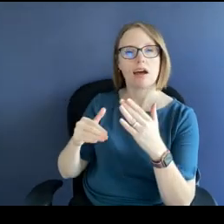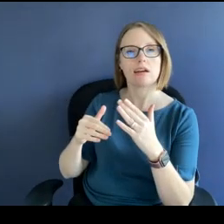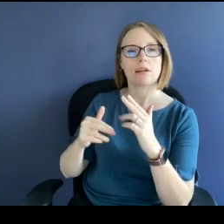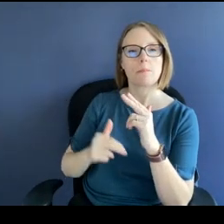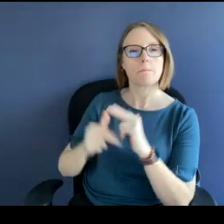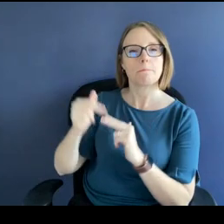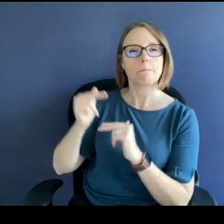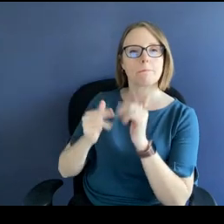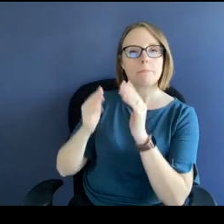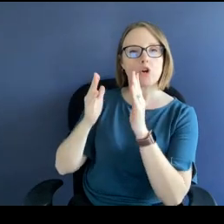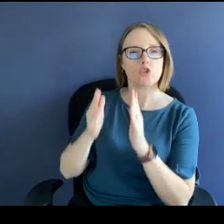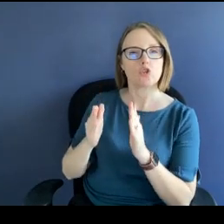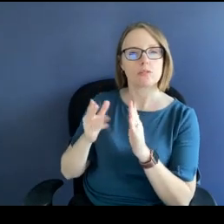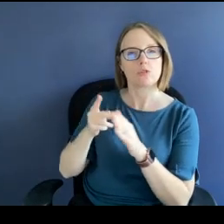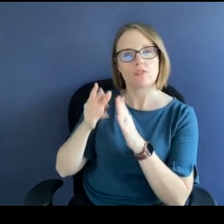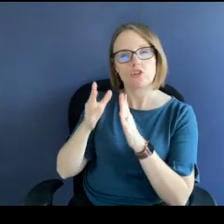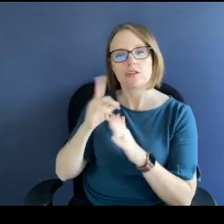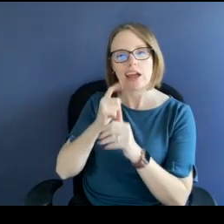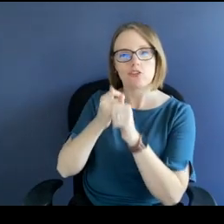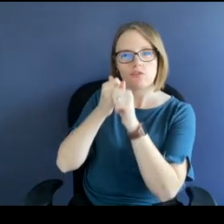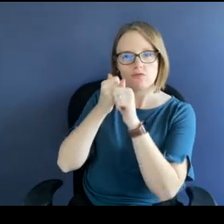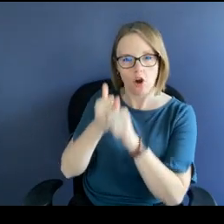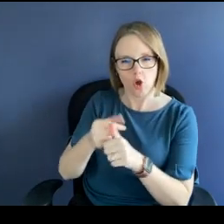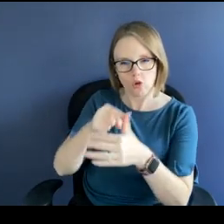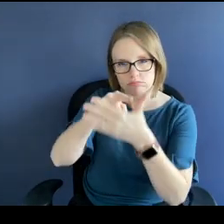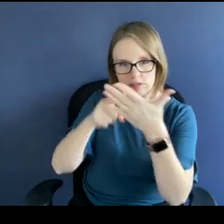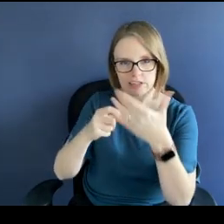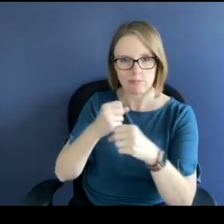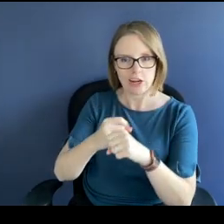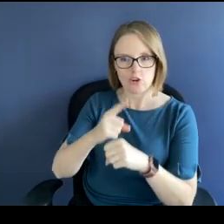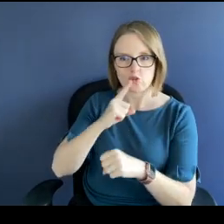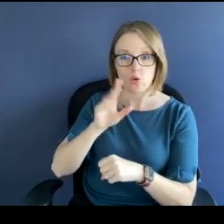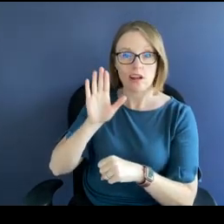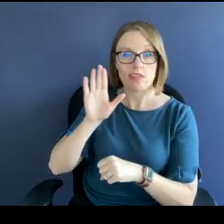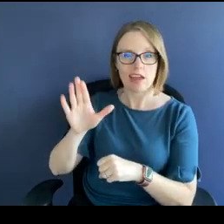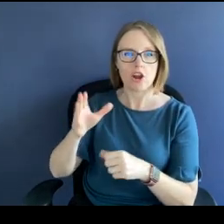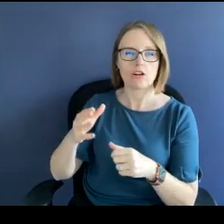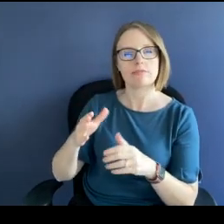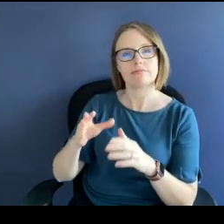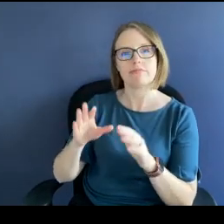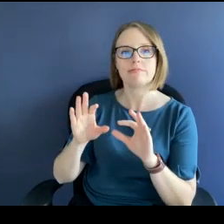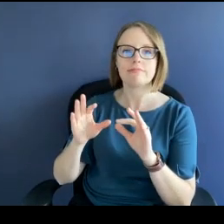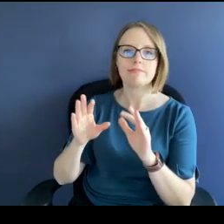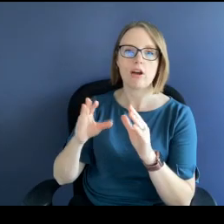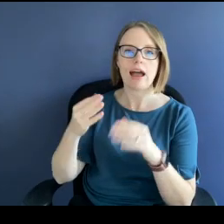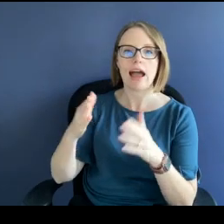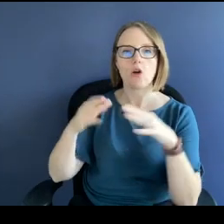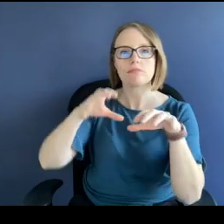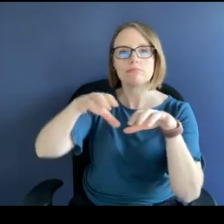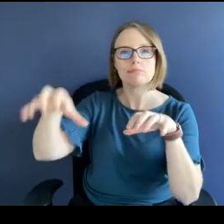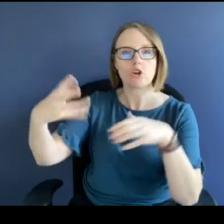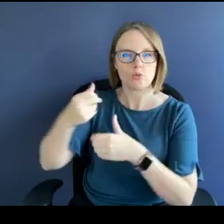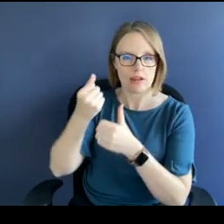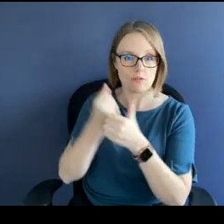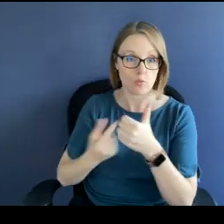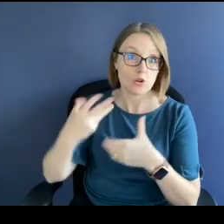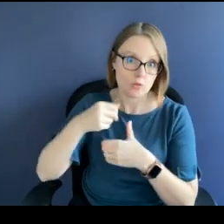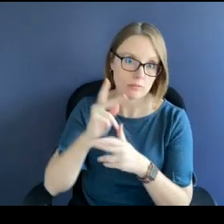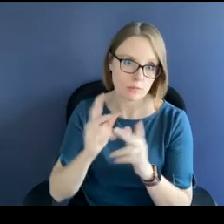to ensure that multifamily developments are inclusive for everyone, including people